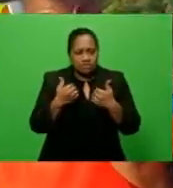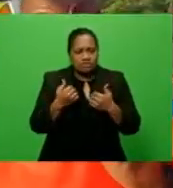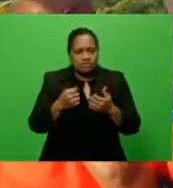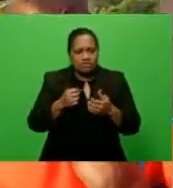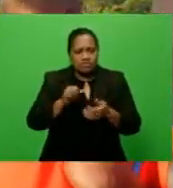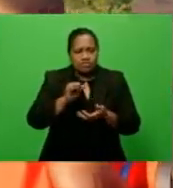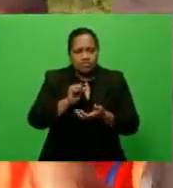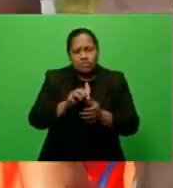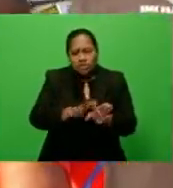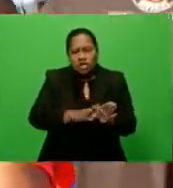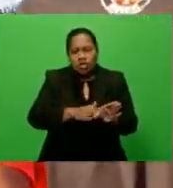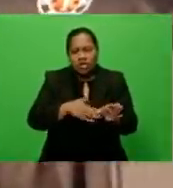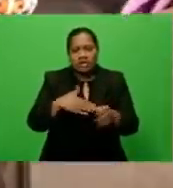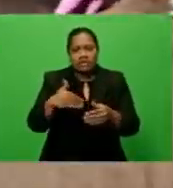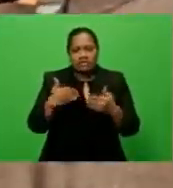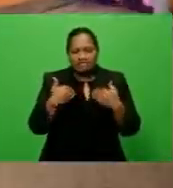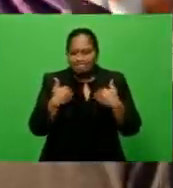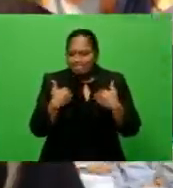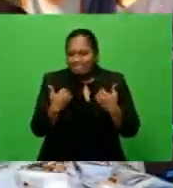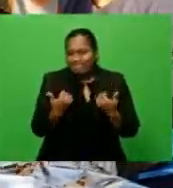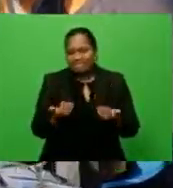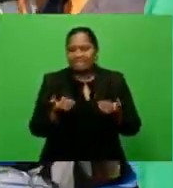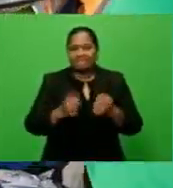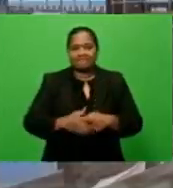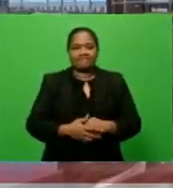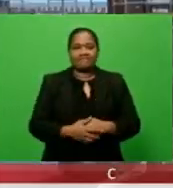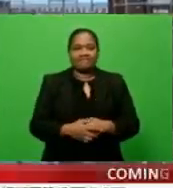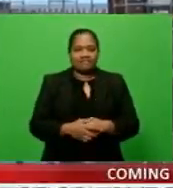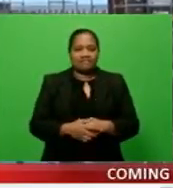recovering at the Lautoka Hospital.